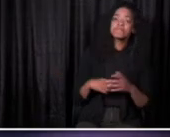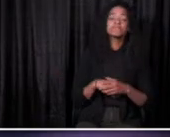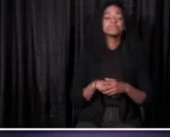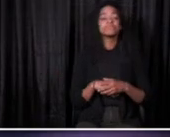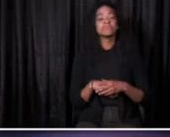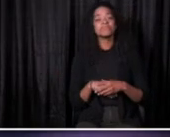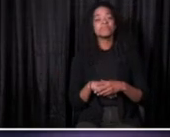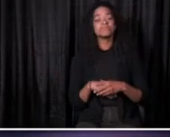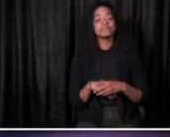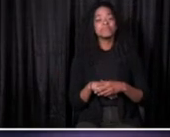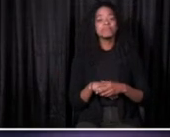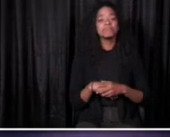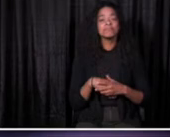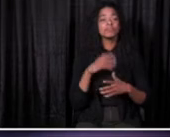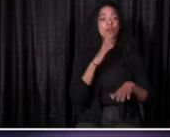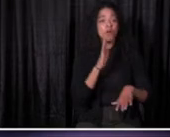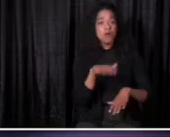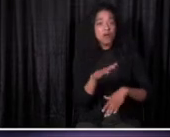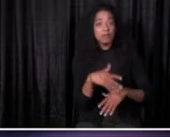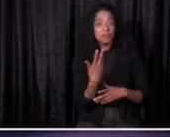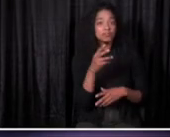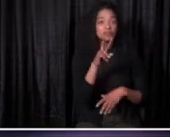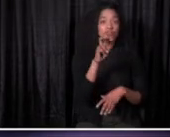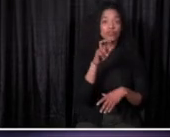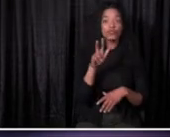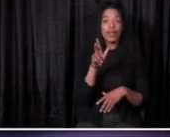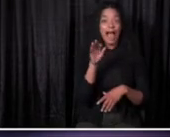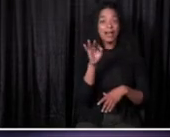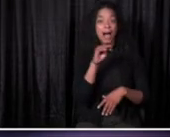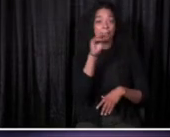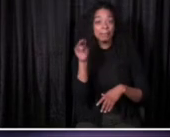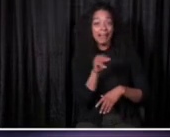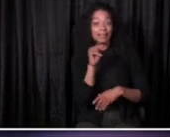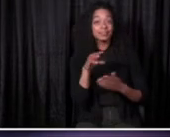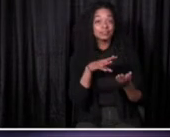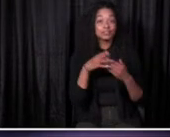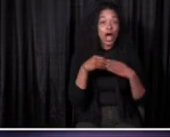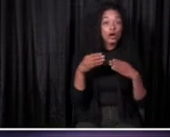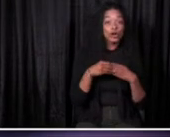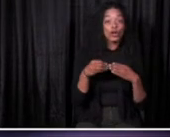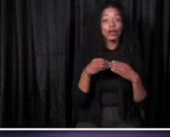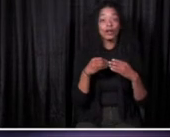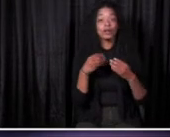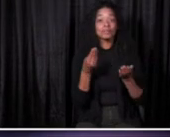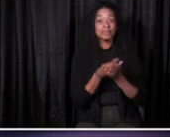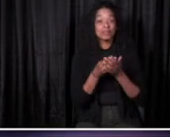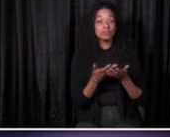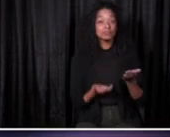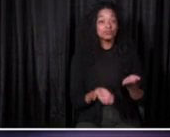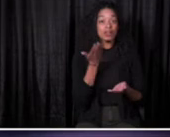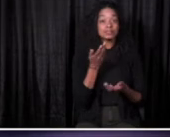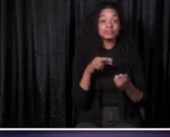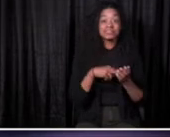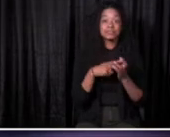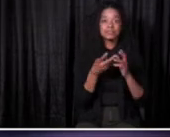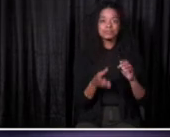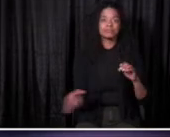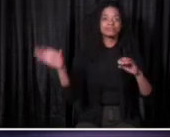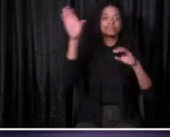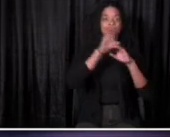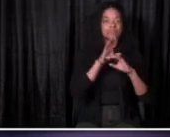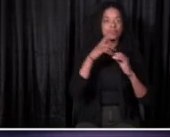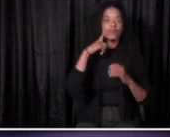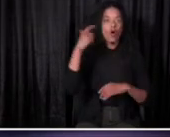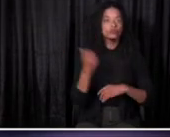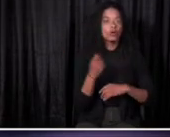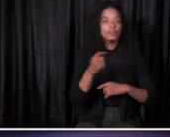The $239 million that we raised in fundraising that doubled the number of scholarships for our students,